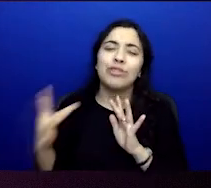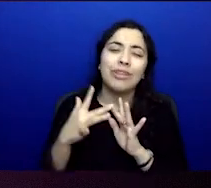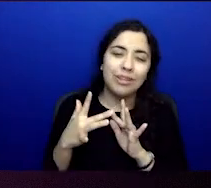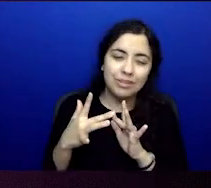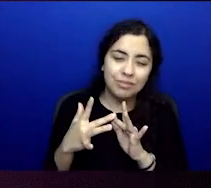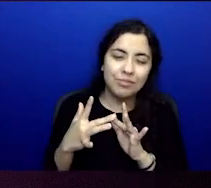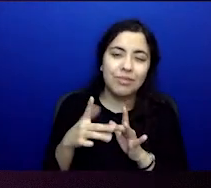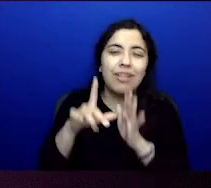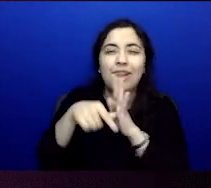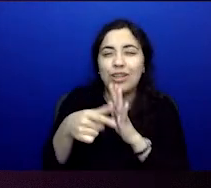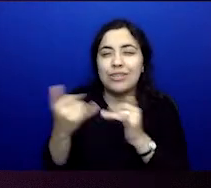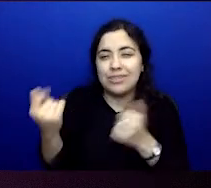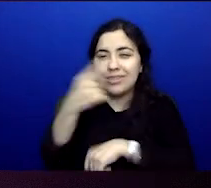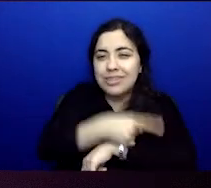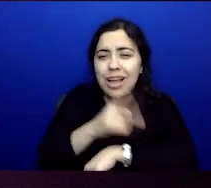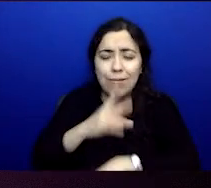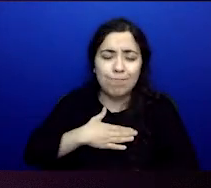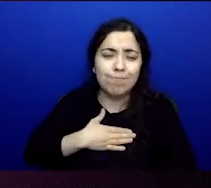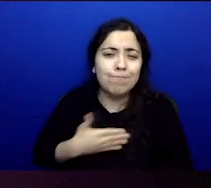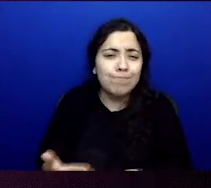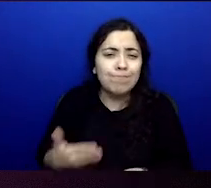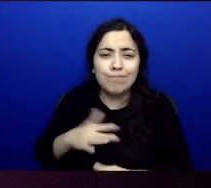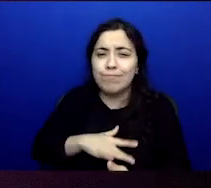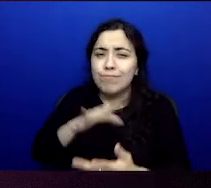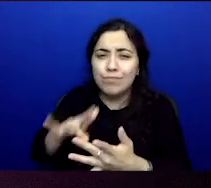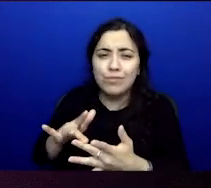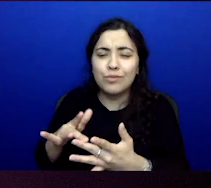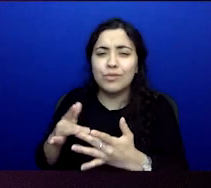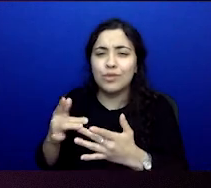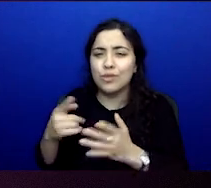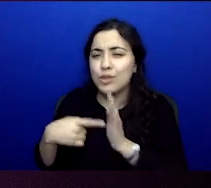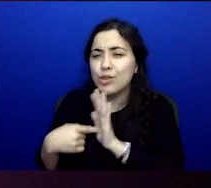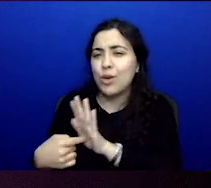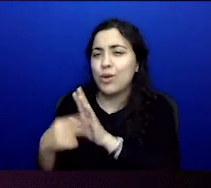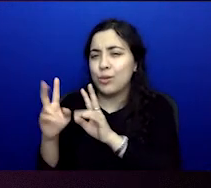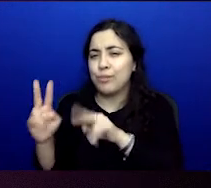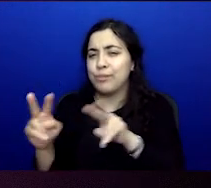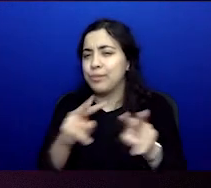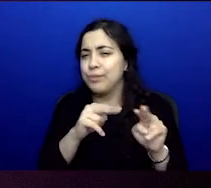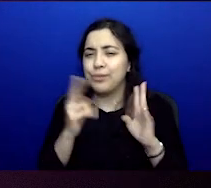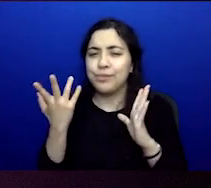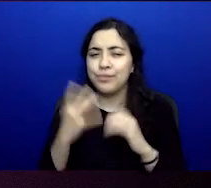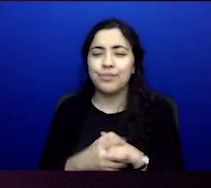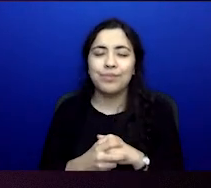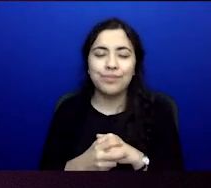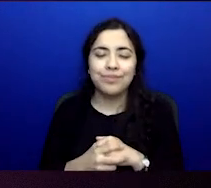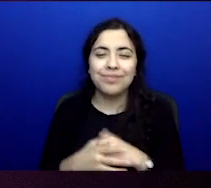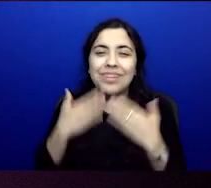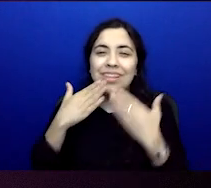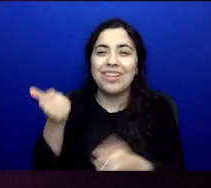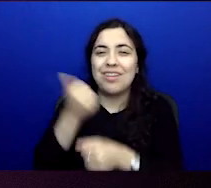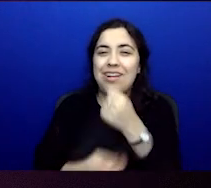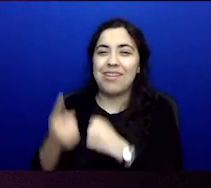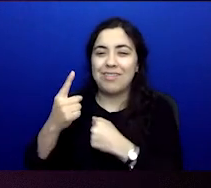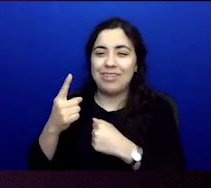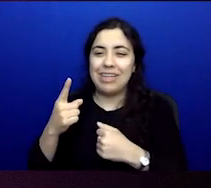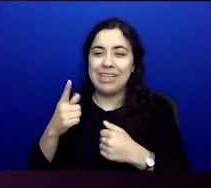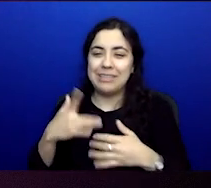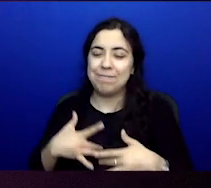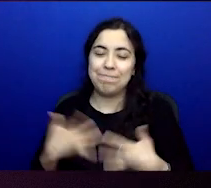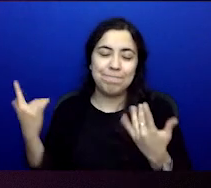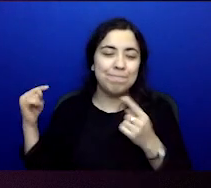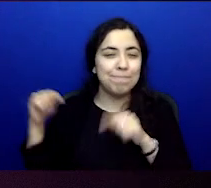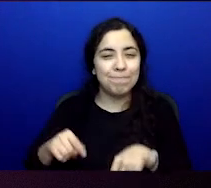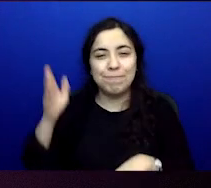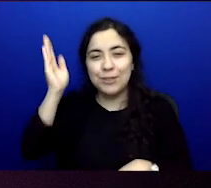later in the day, and I would be more than happy to run you through and show you around. So thank you, everyone. It's been such a pleasure,